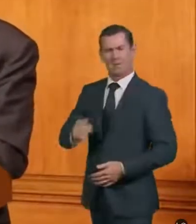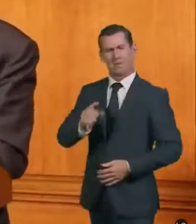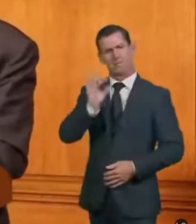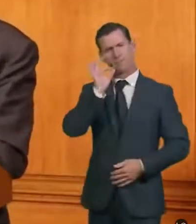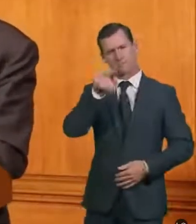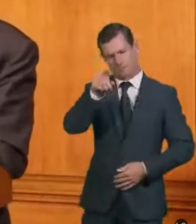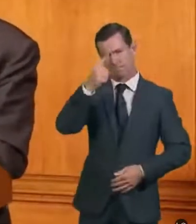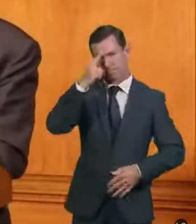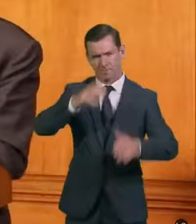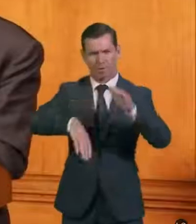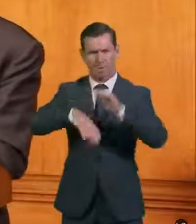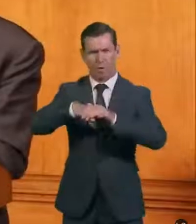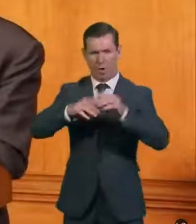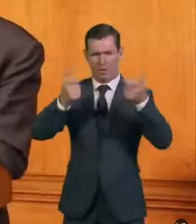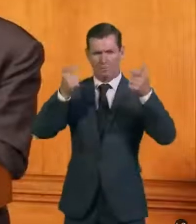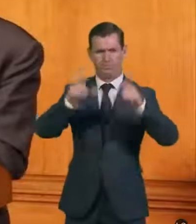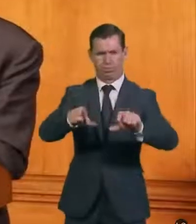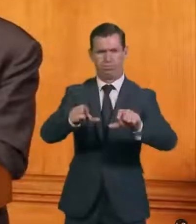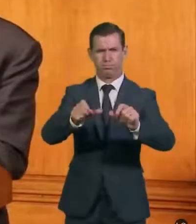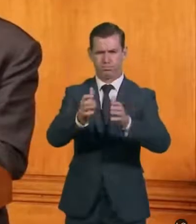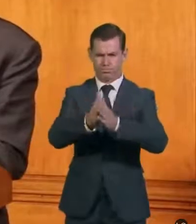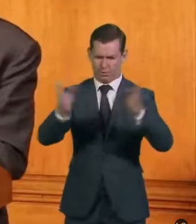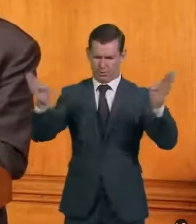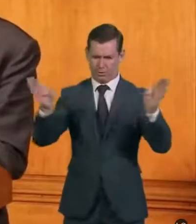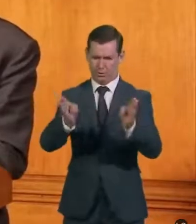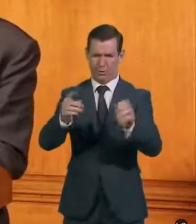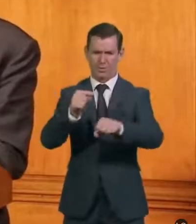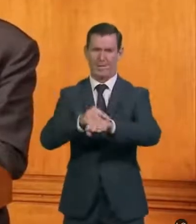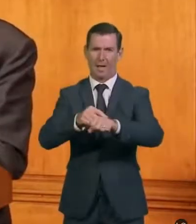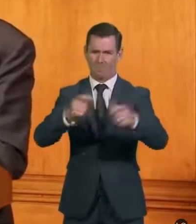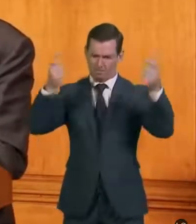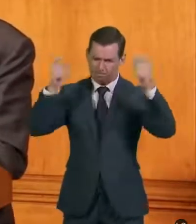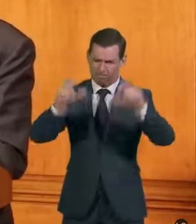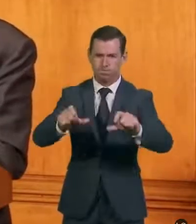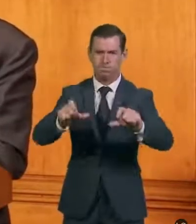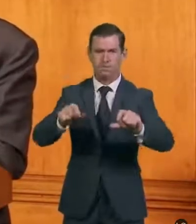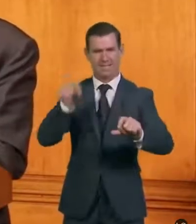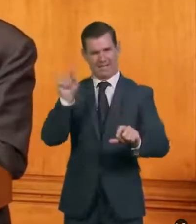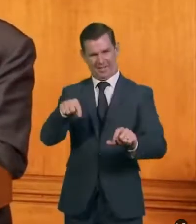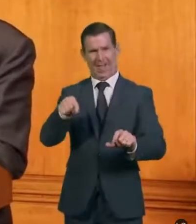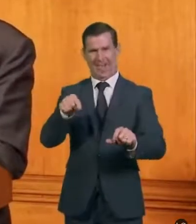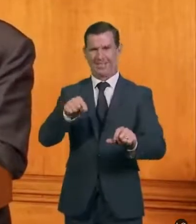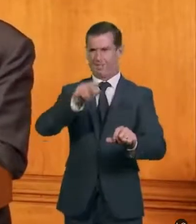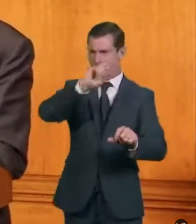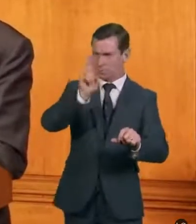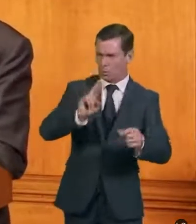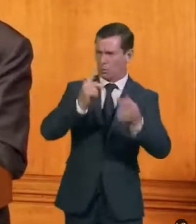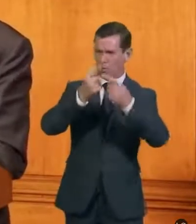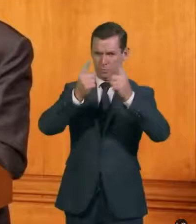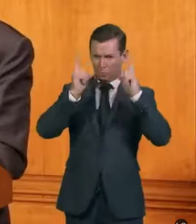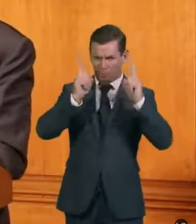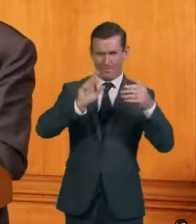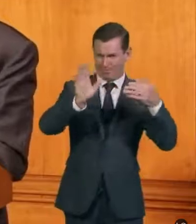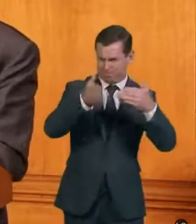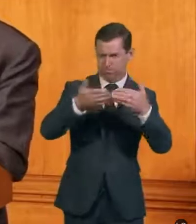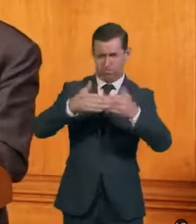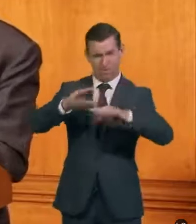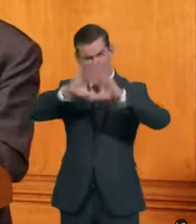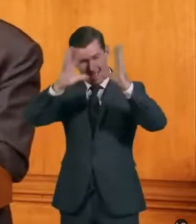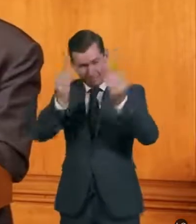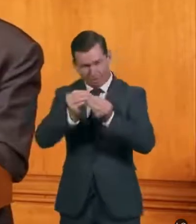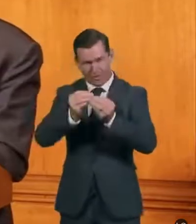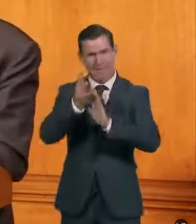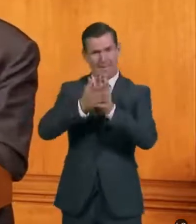to a hard level to get R below 1 quickly, and then to release it. And that would